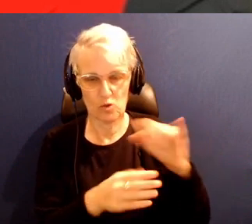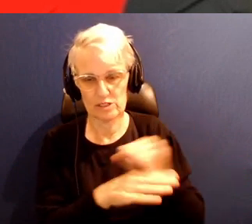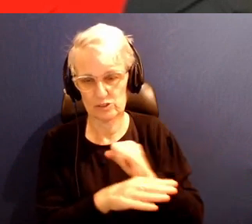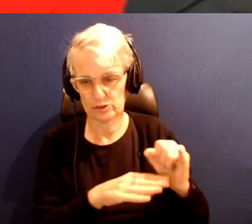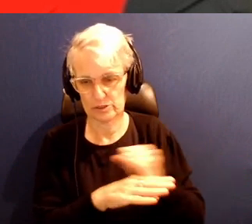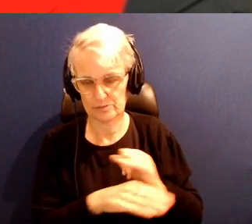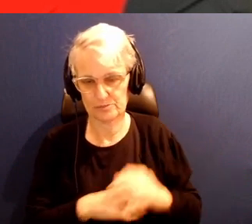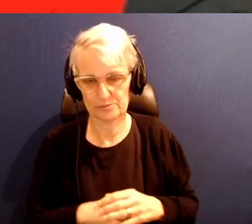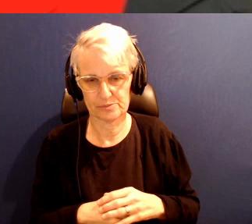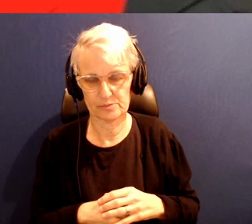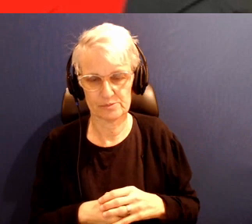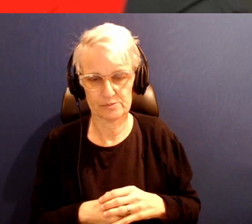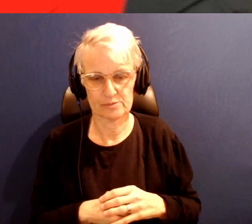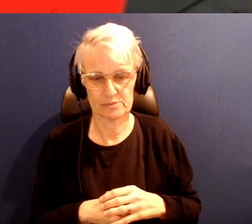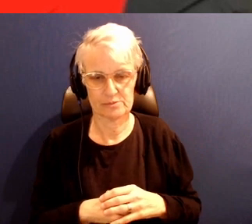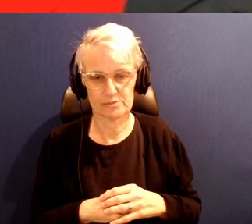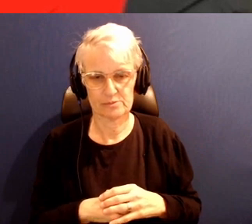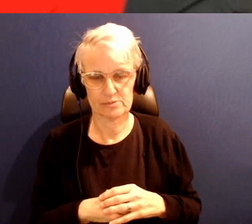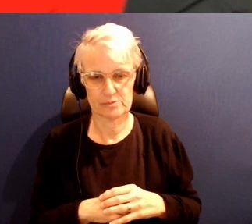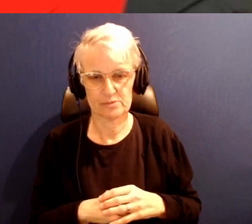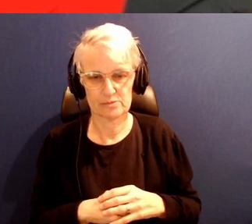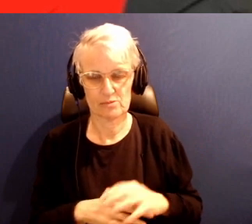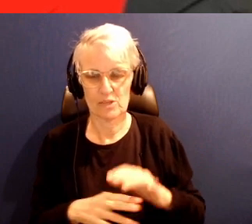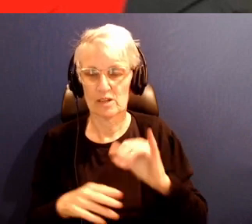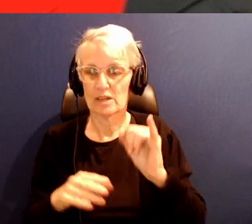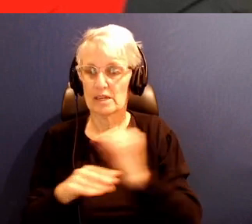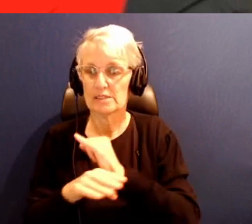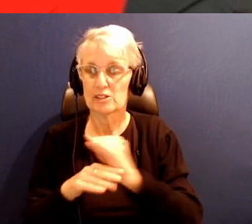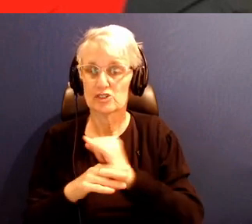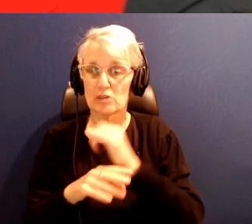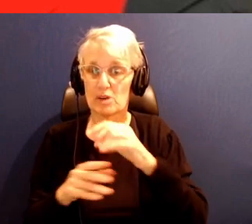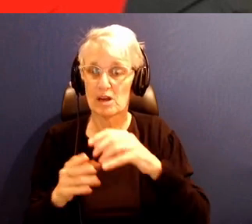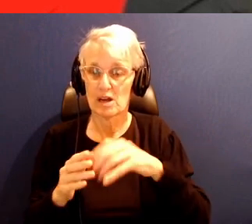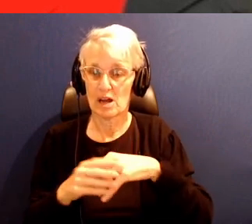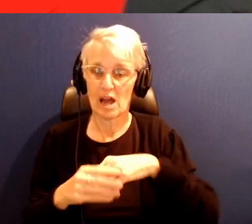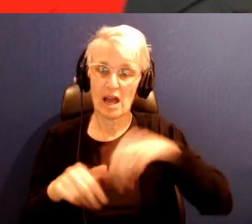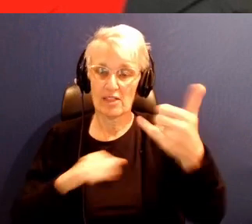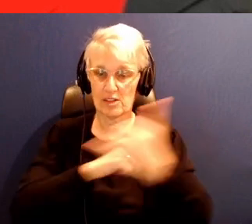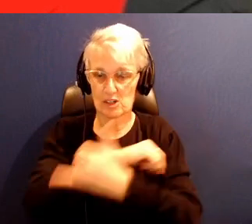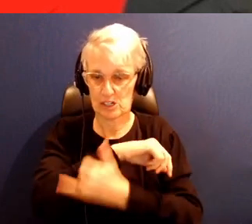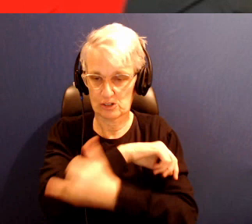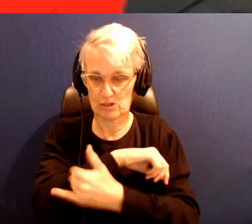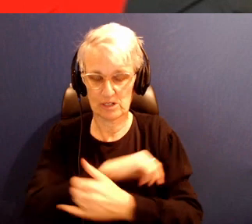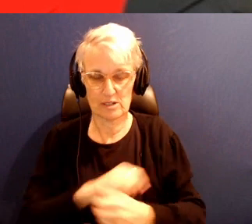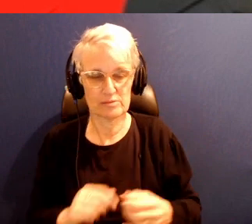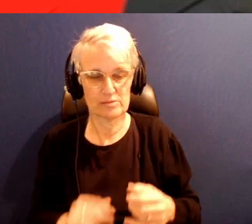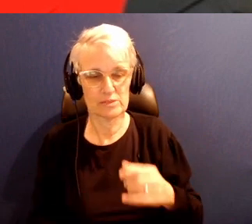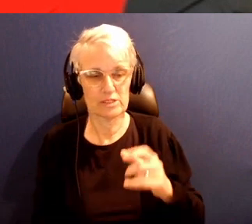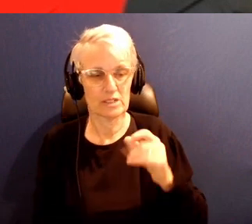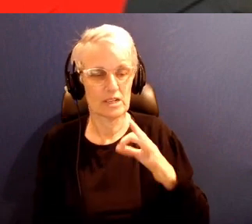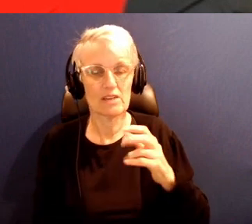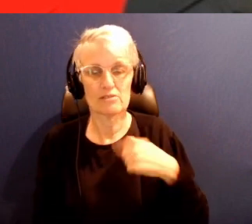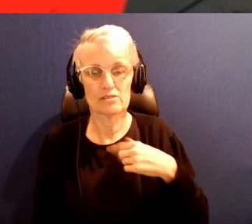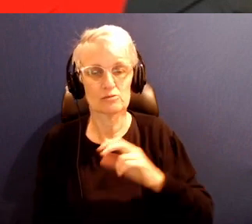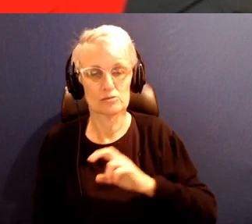proposed for interns. First, let's discuss internships abroad. It is understood that when interns travel for